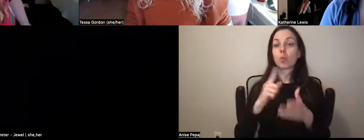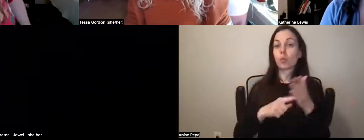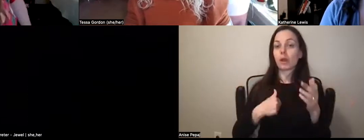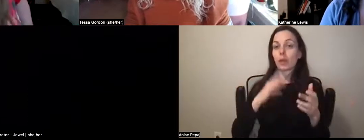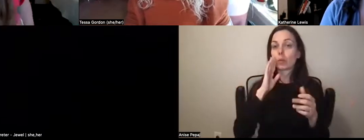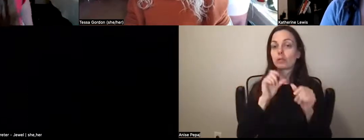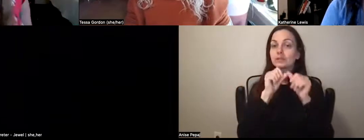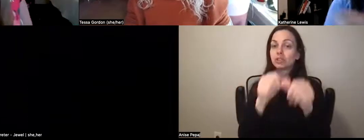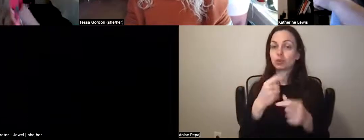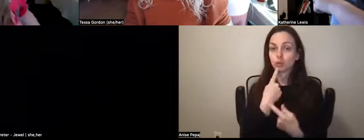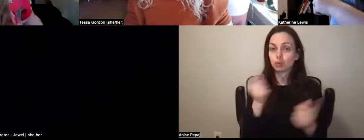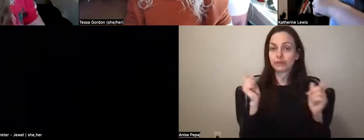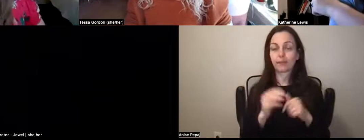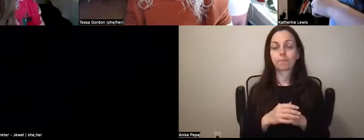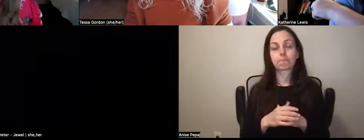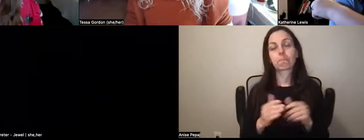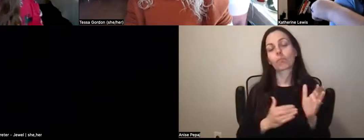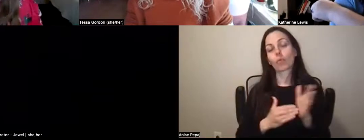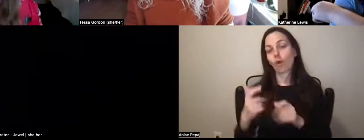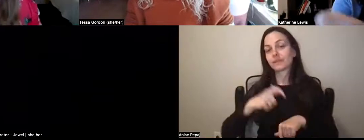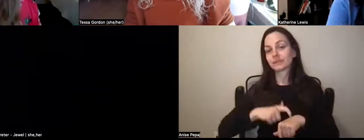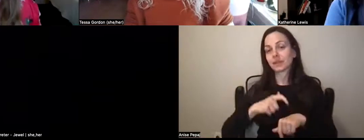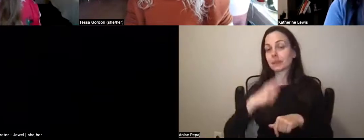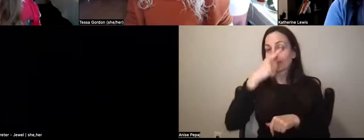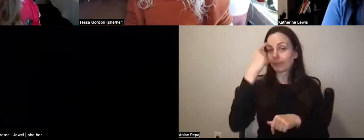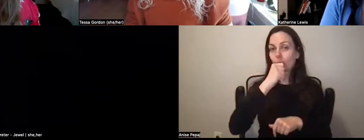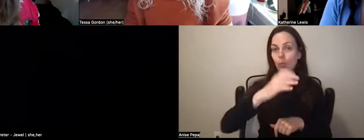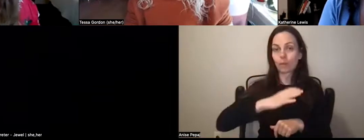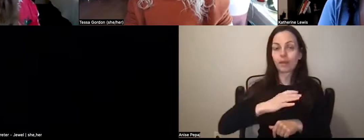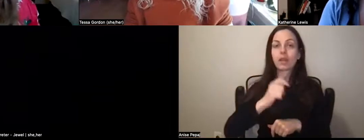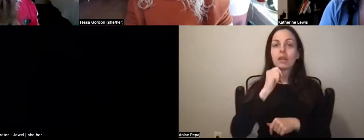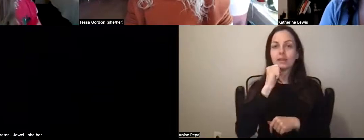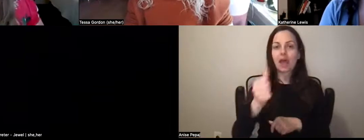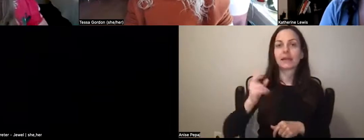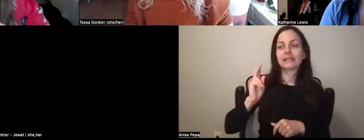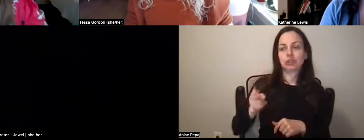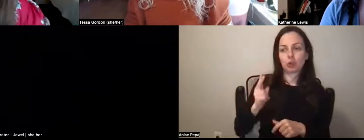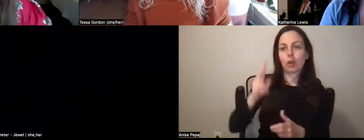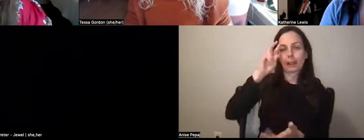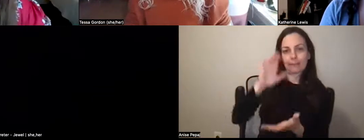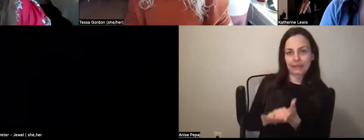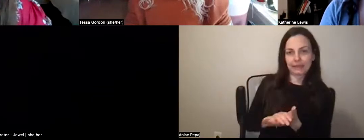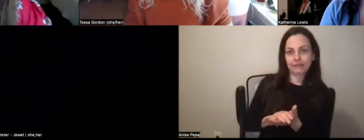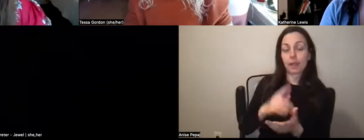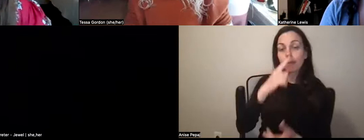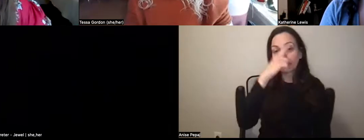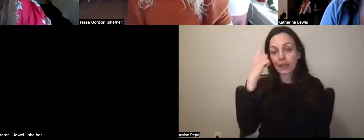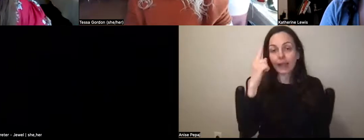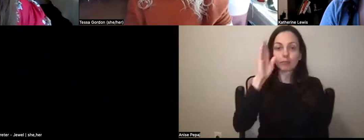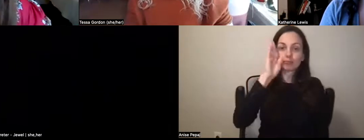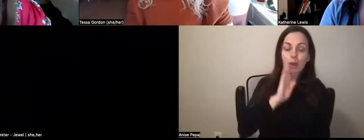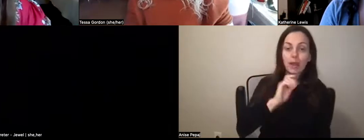say, because oftentimes Black women are not historically believed, Black and brown women,